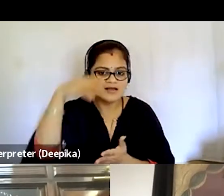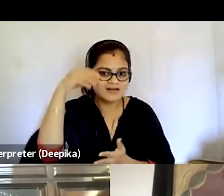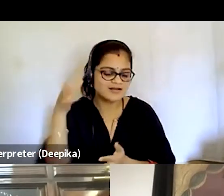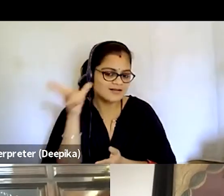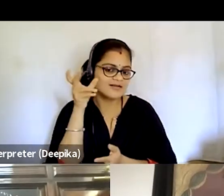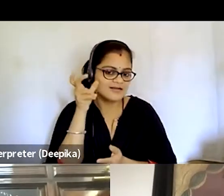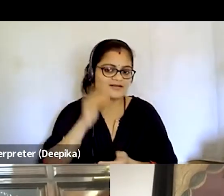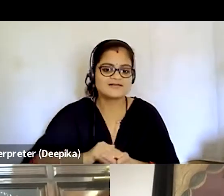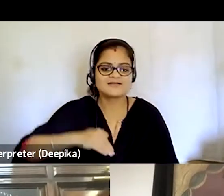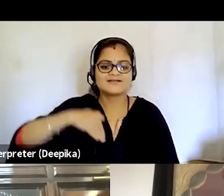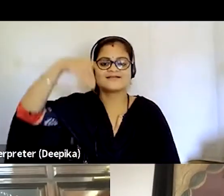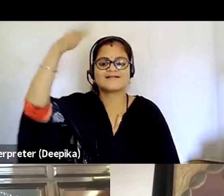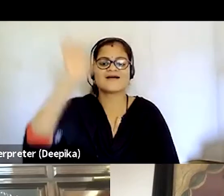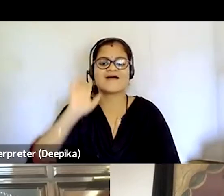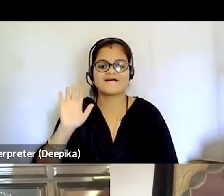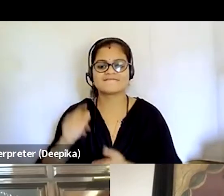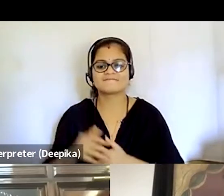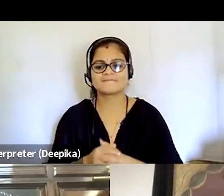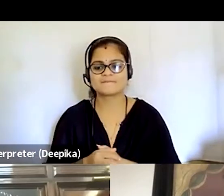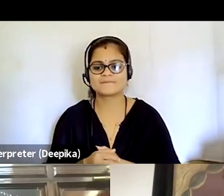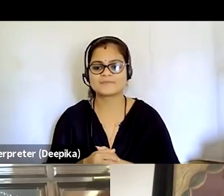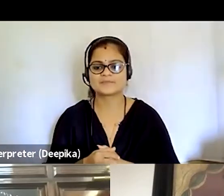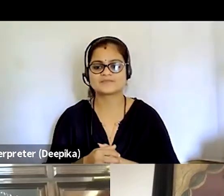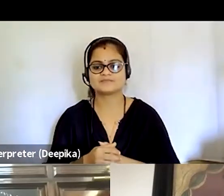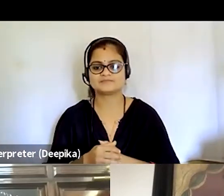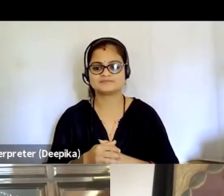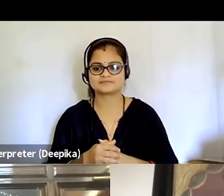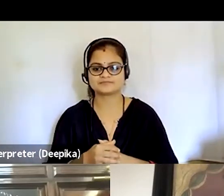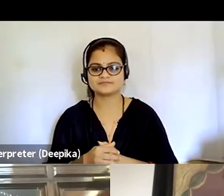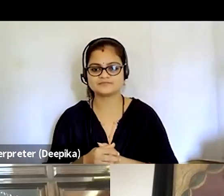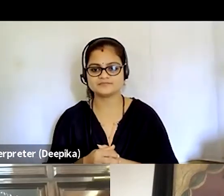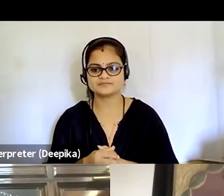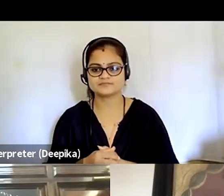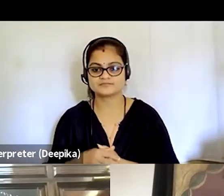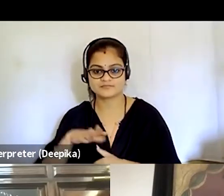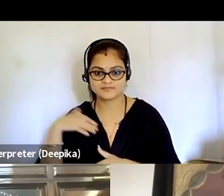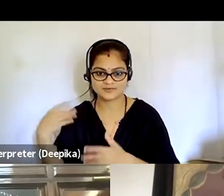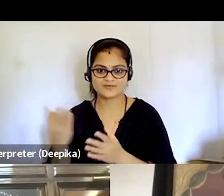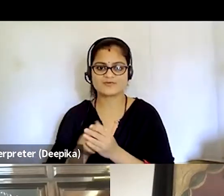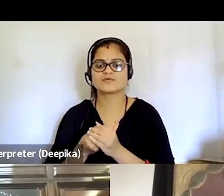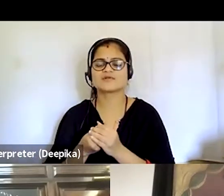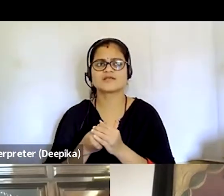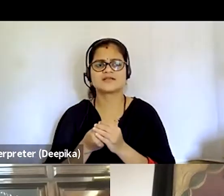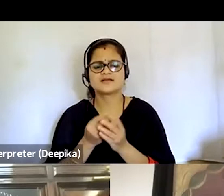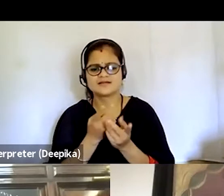did just a classic rock tribute night. So we did a lot of independent rock, and we would just pepper